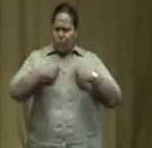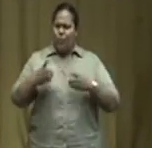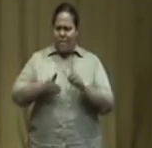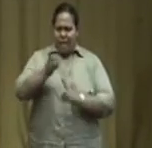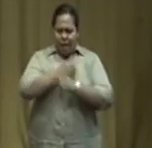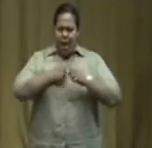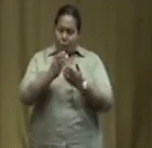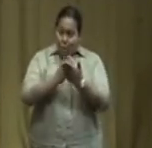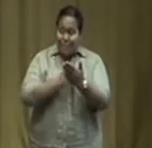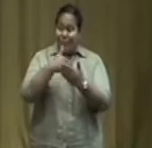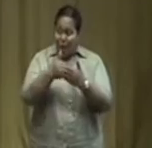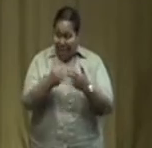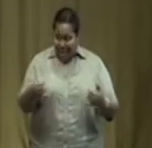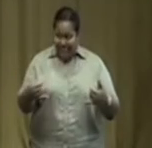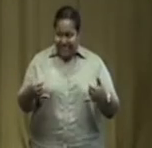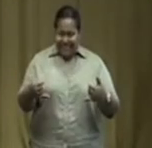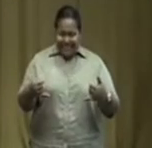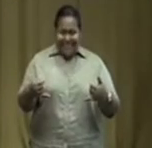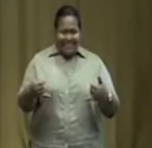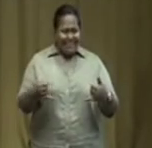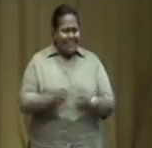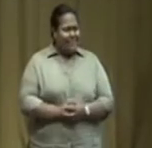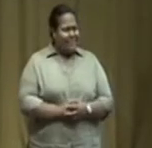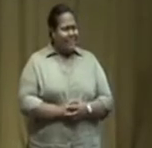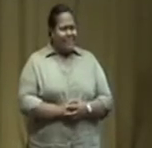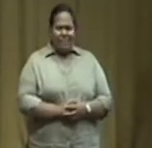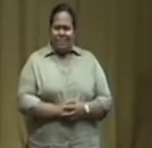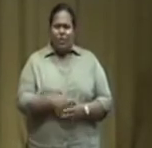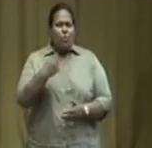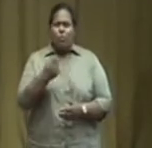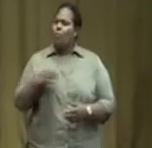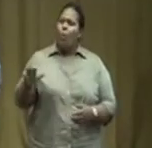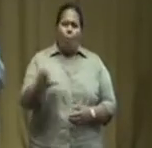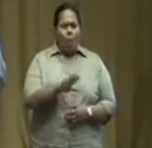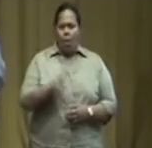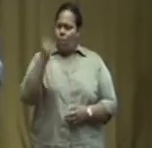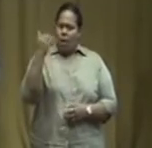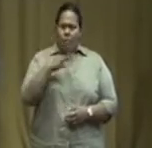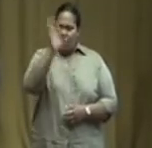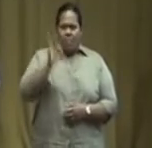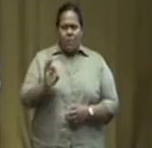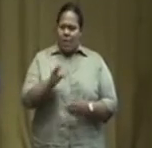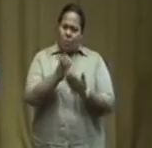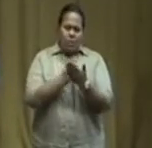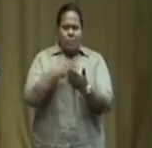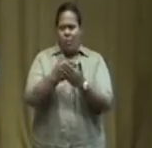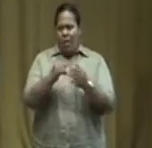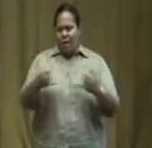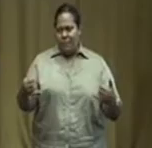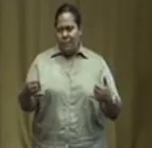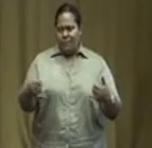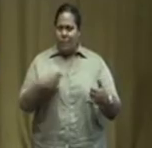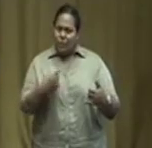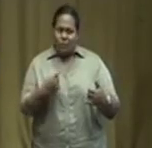online, especially the chemistry courses. Almost we are about to make it 100% except 2 courses. We are